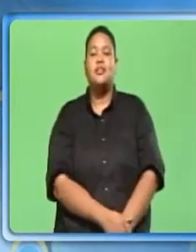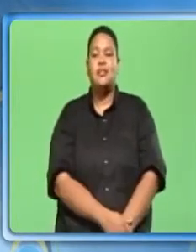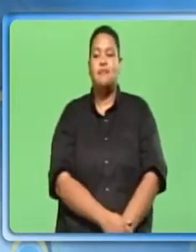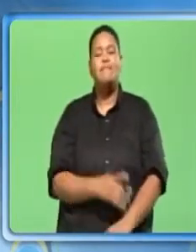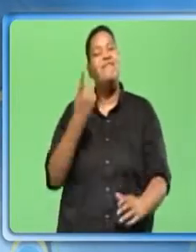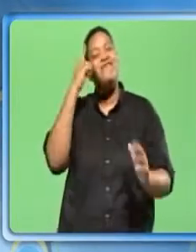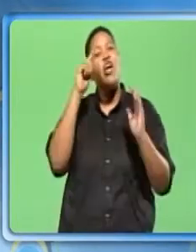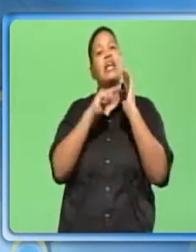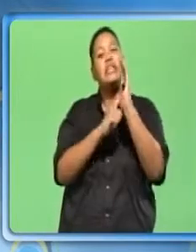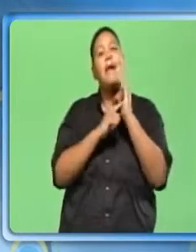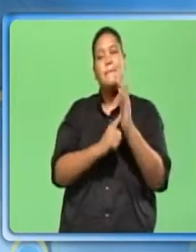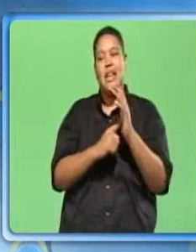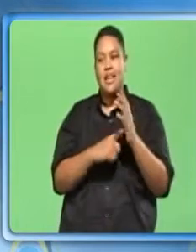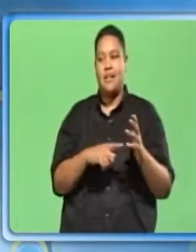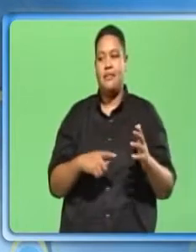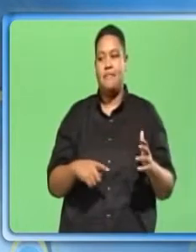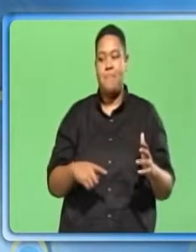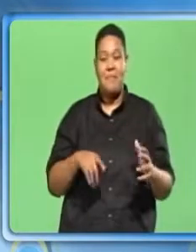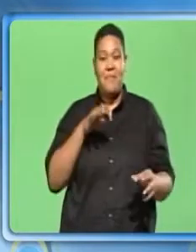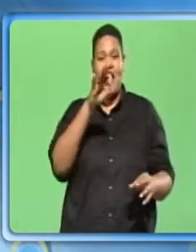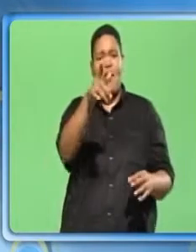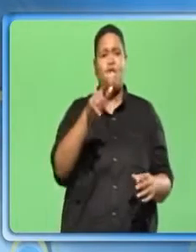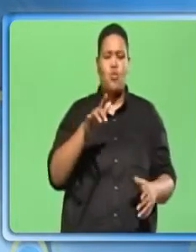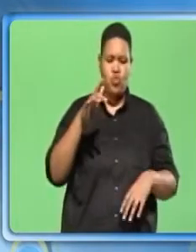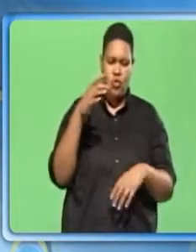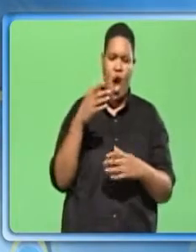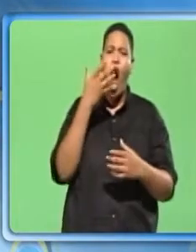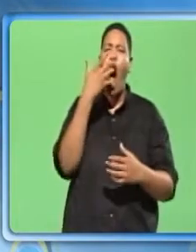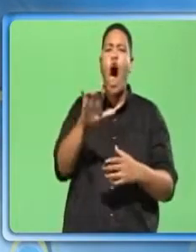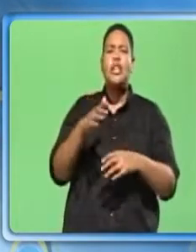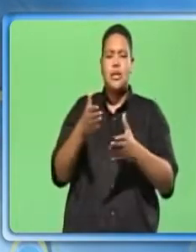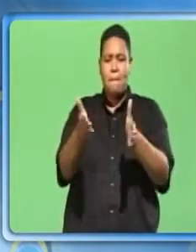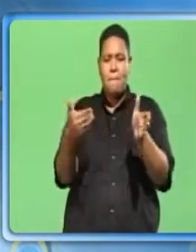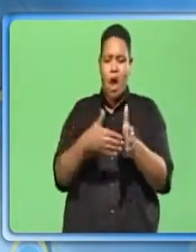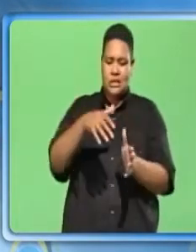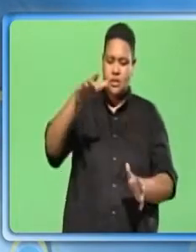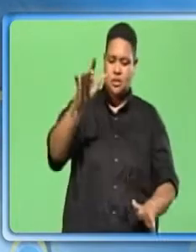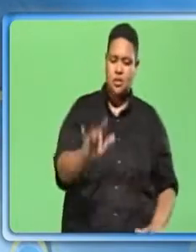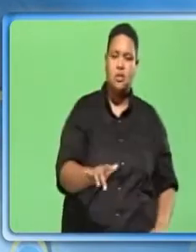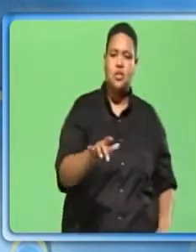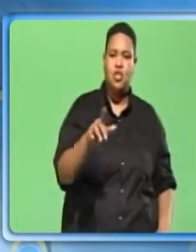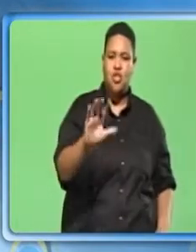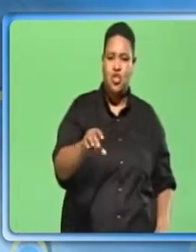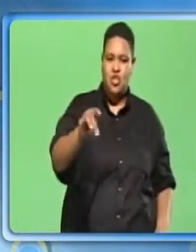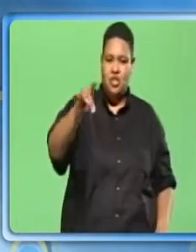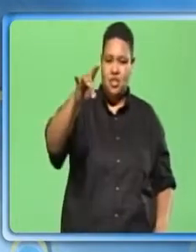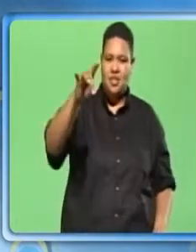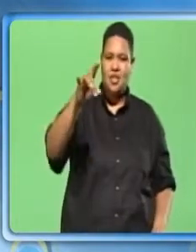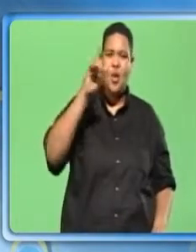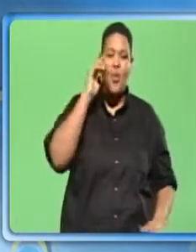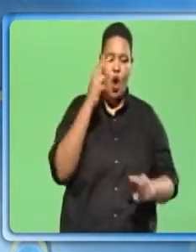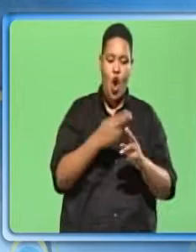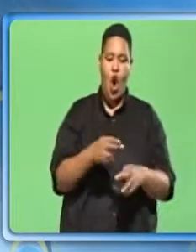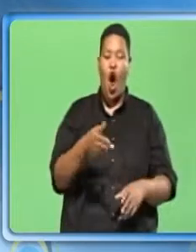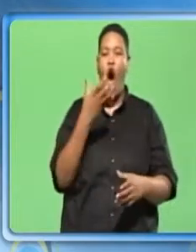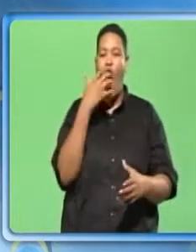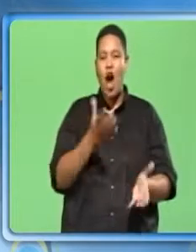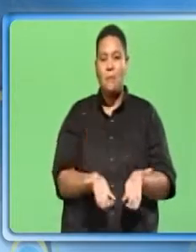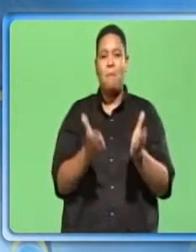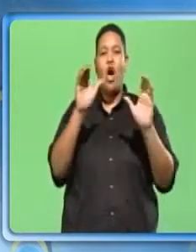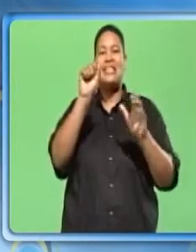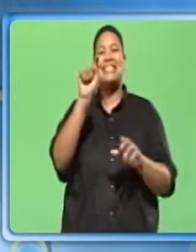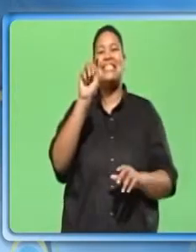For example, if your hand touches a hot pot, the hot pot would be the stimulus, and